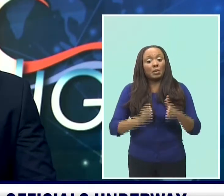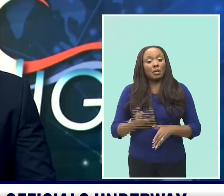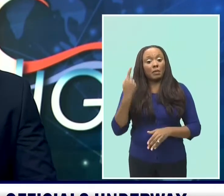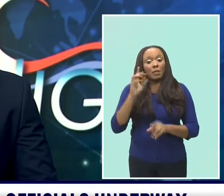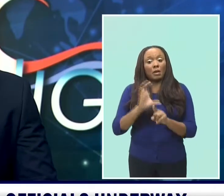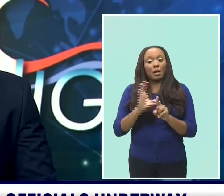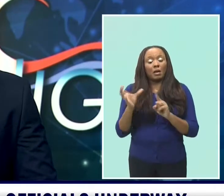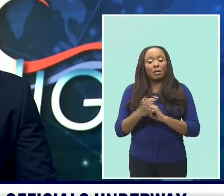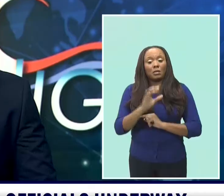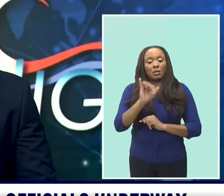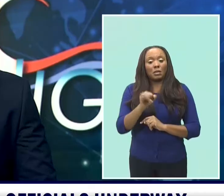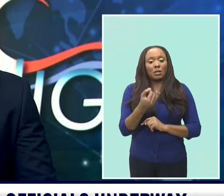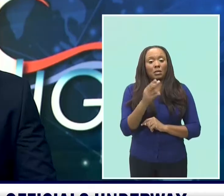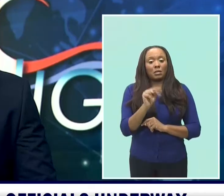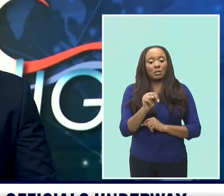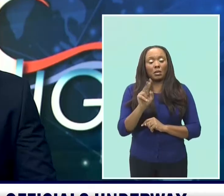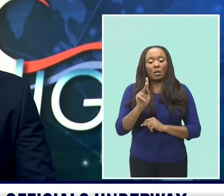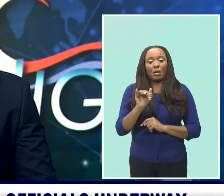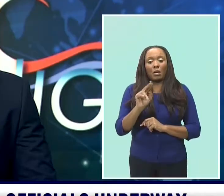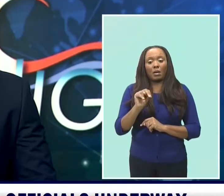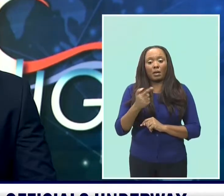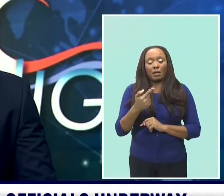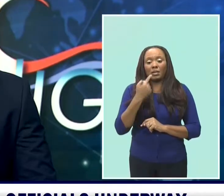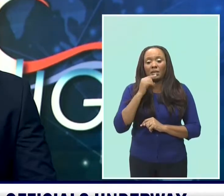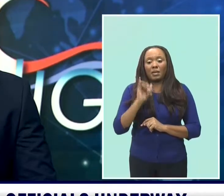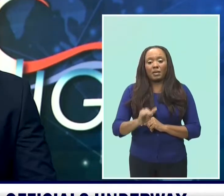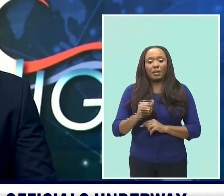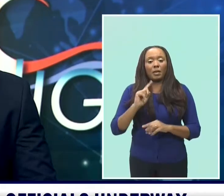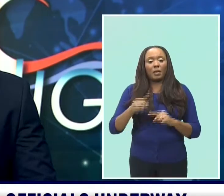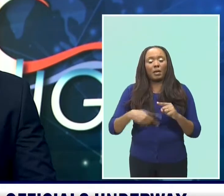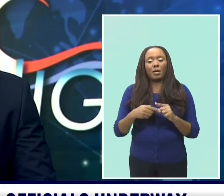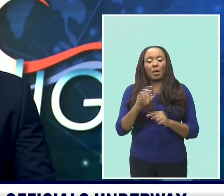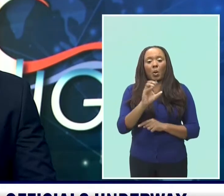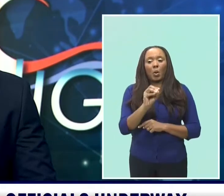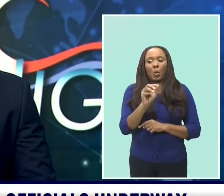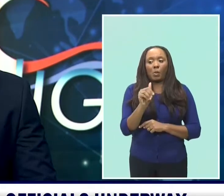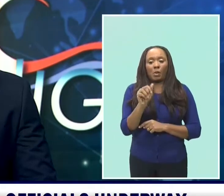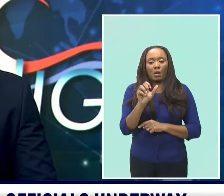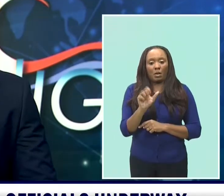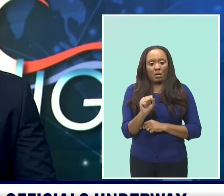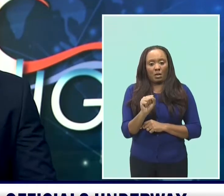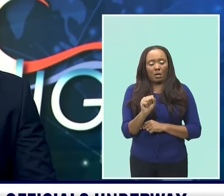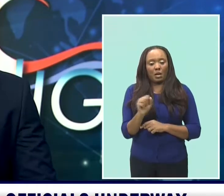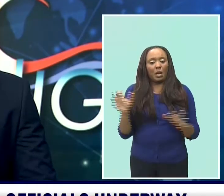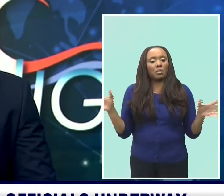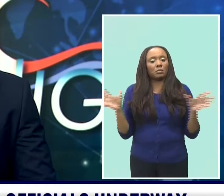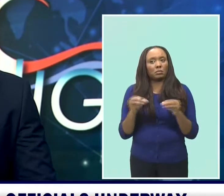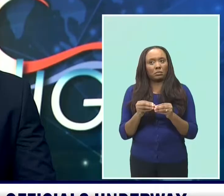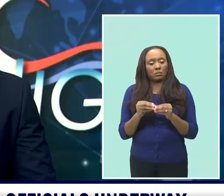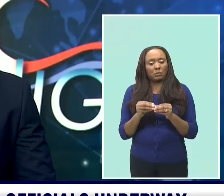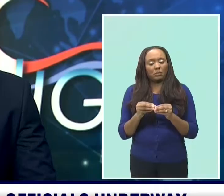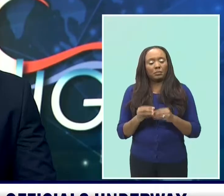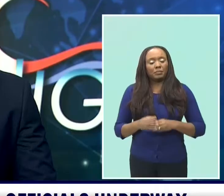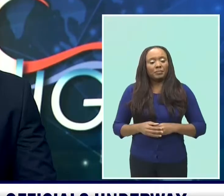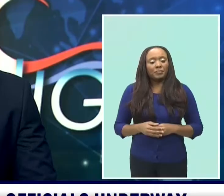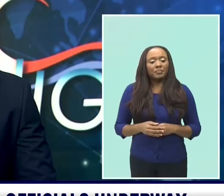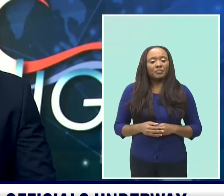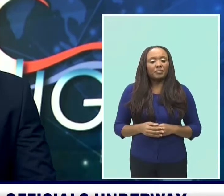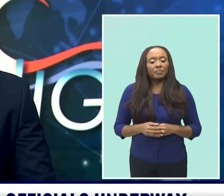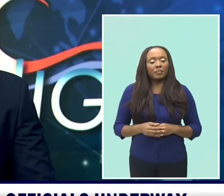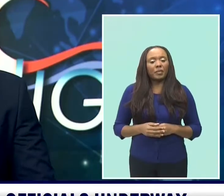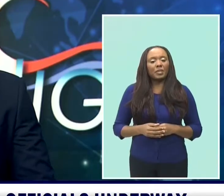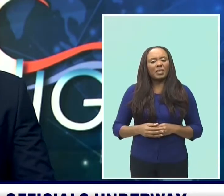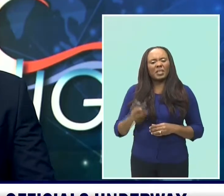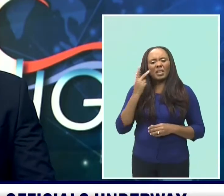John King during the opening ceremony of the OAS meetings of the Ministers of Culture and highest appropriate authorities. More